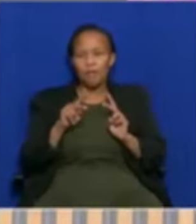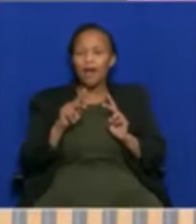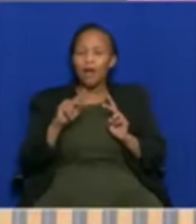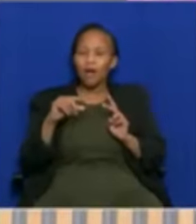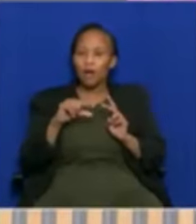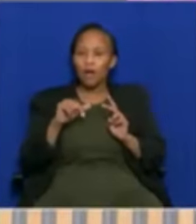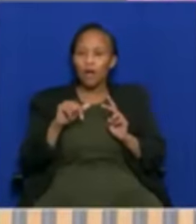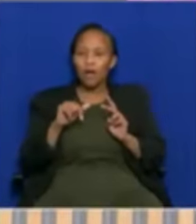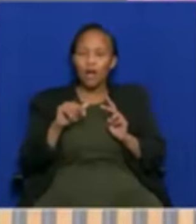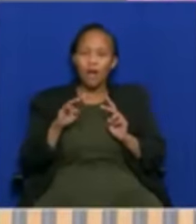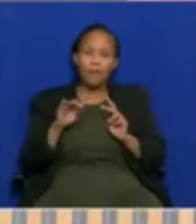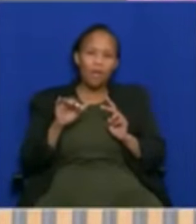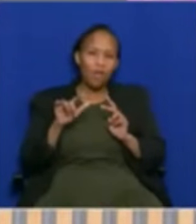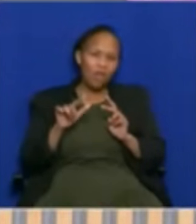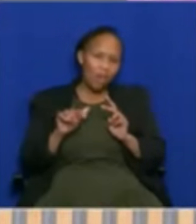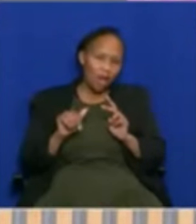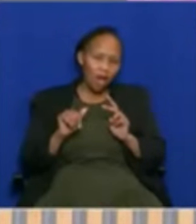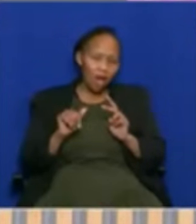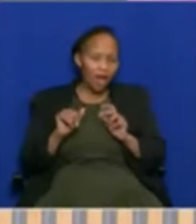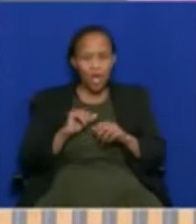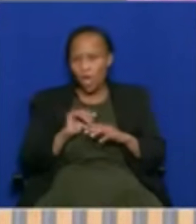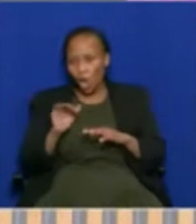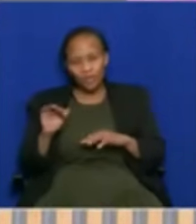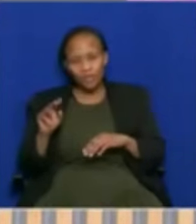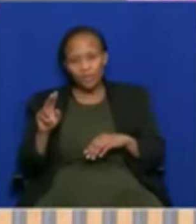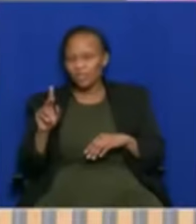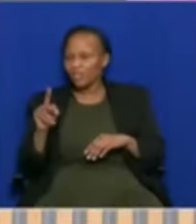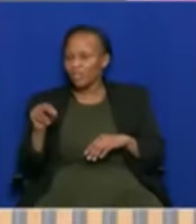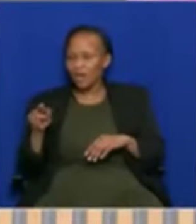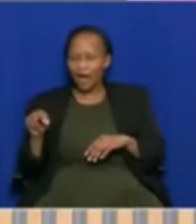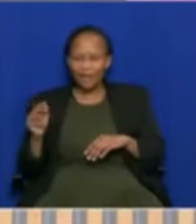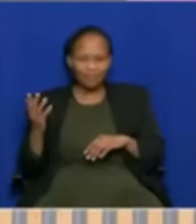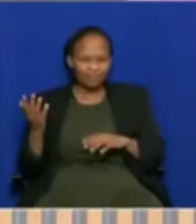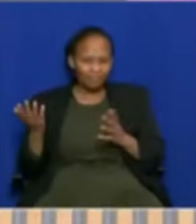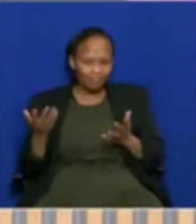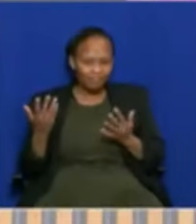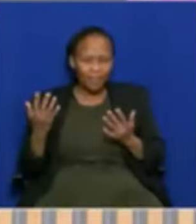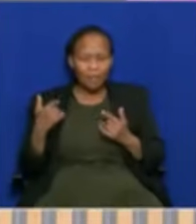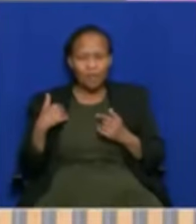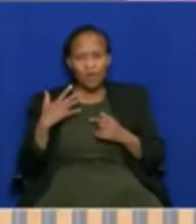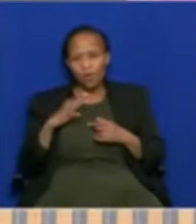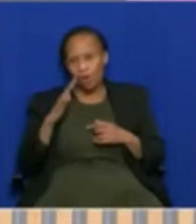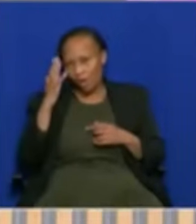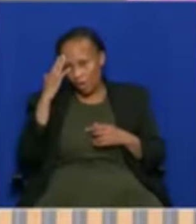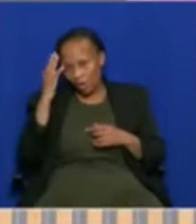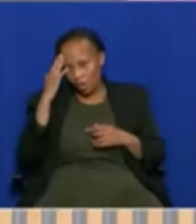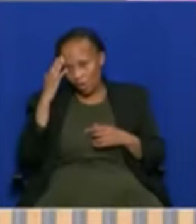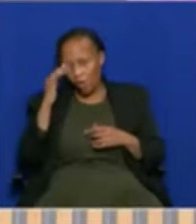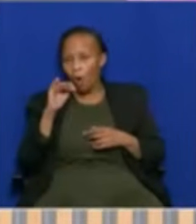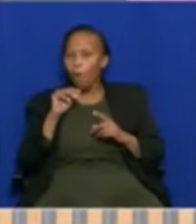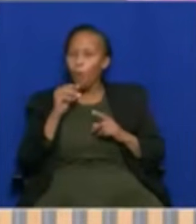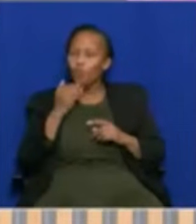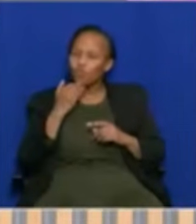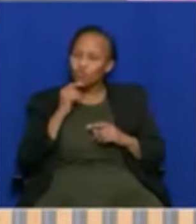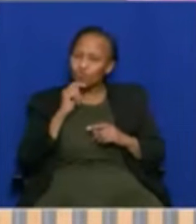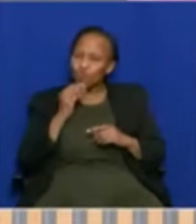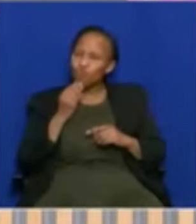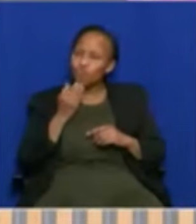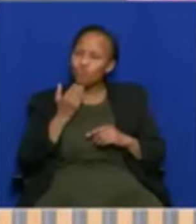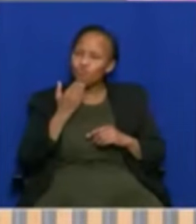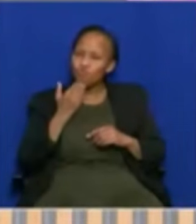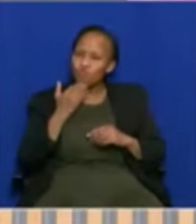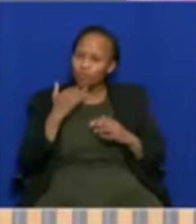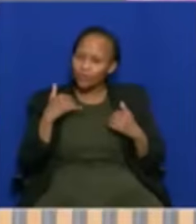you is the original source of that kind of complaint, because it's exactly the same that you've got. Did you take it from